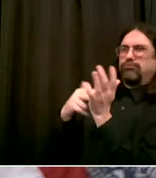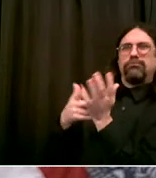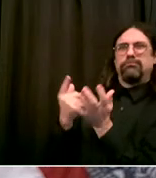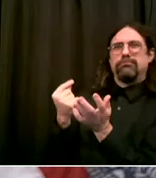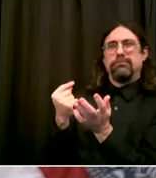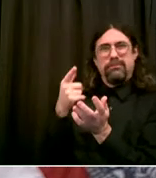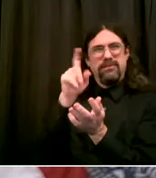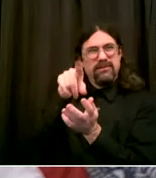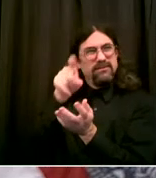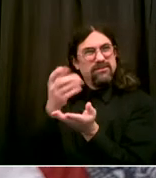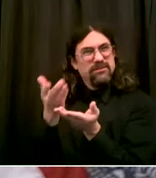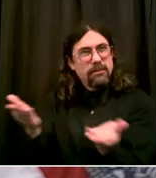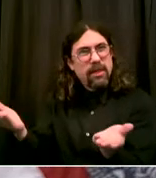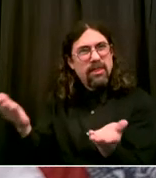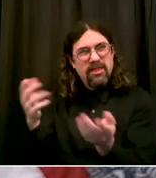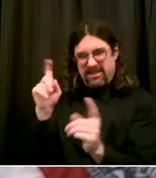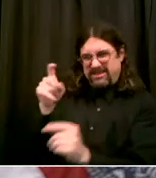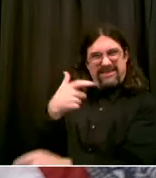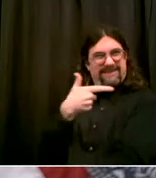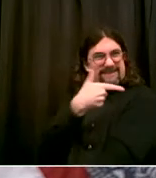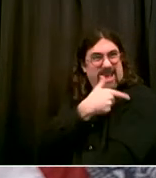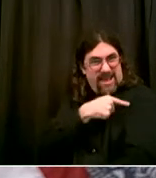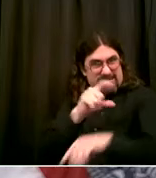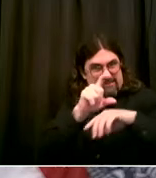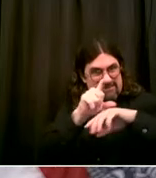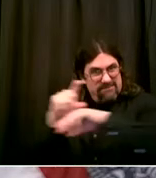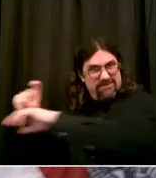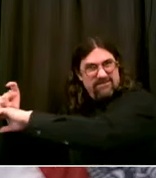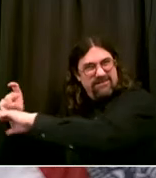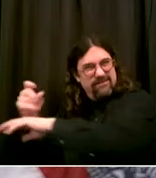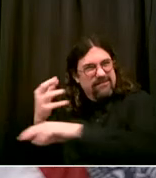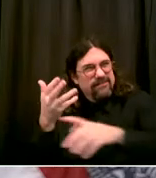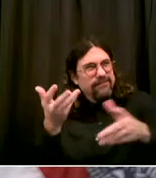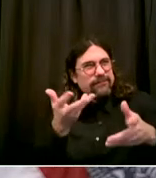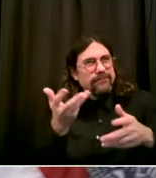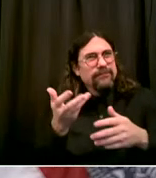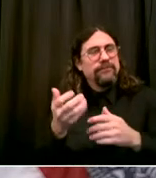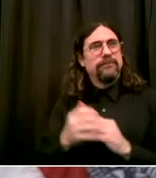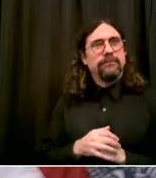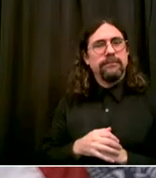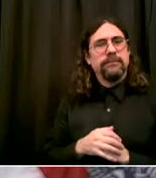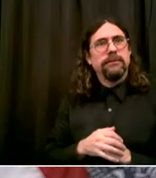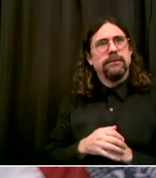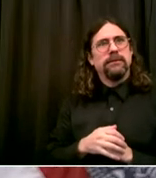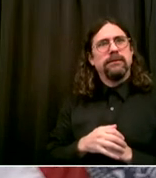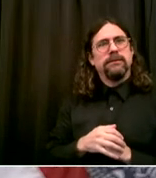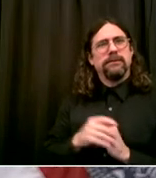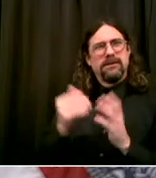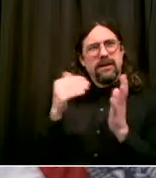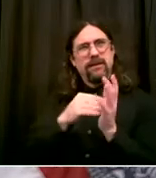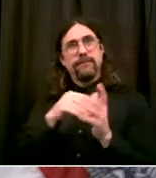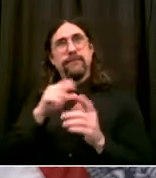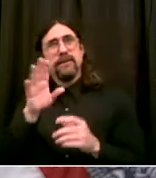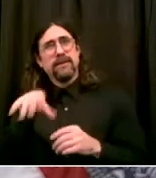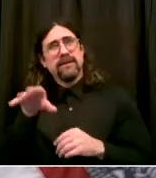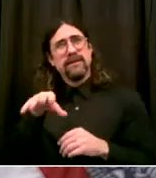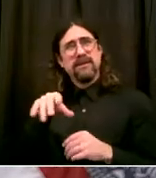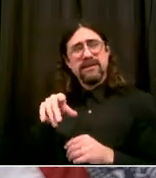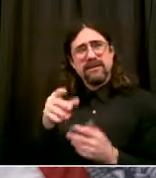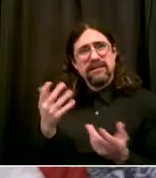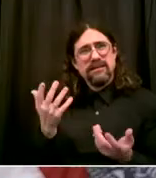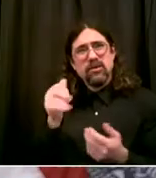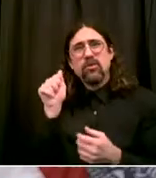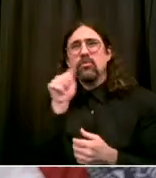or, you know, even, you know, dermatologists, whatever it is, will those doctors be for sure included in the 1 million in January? Go ahead,